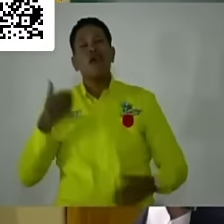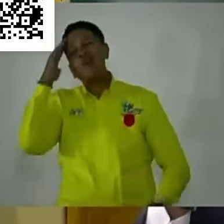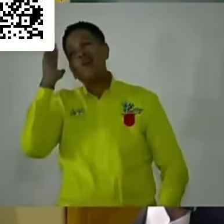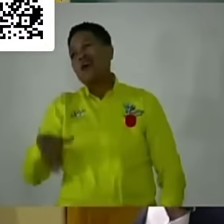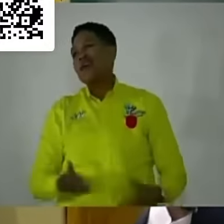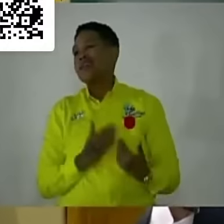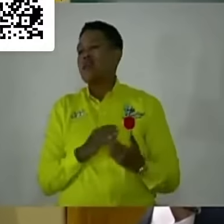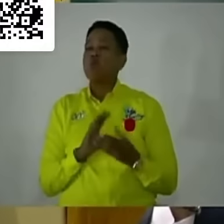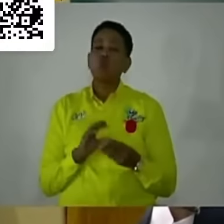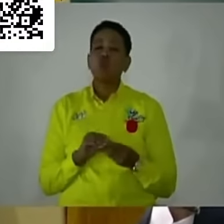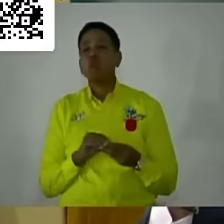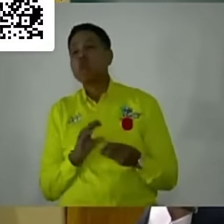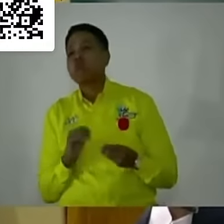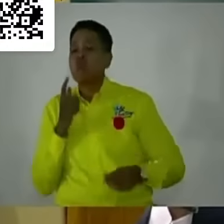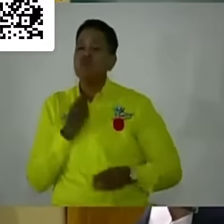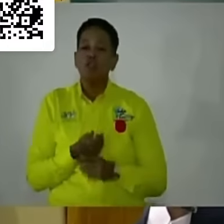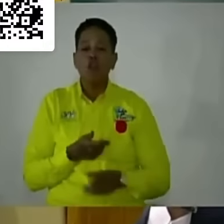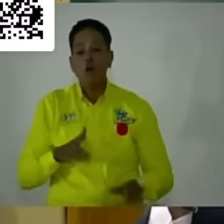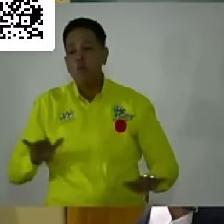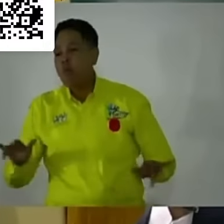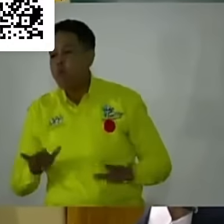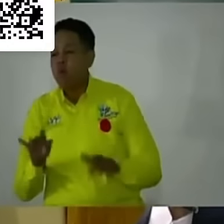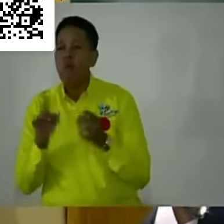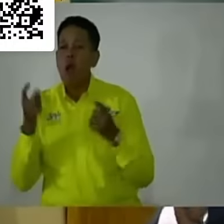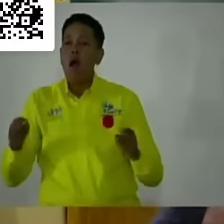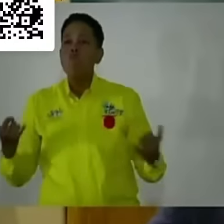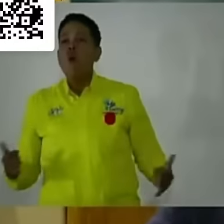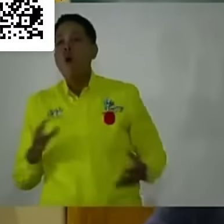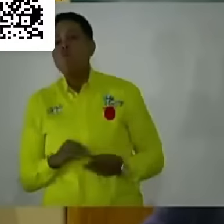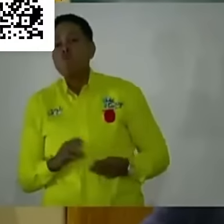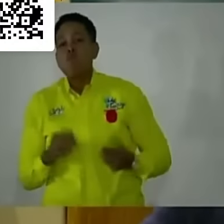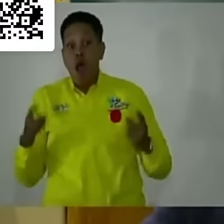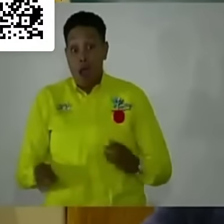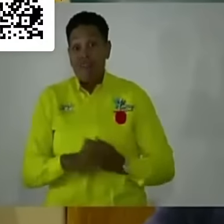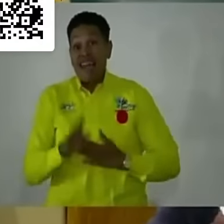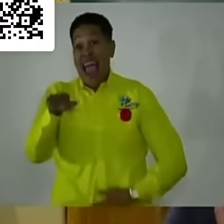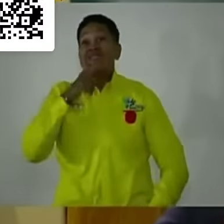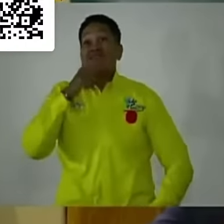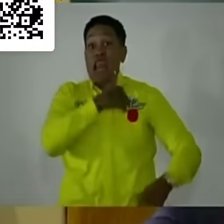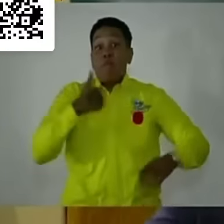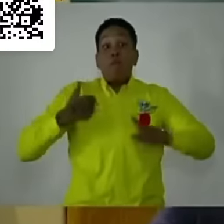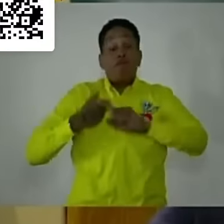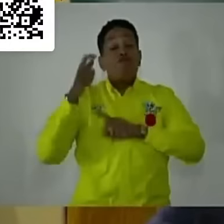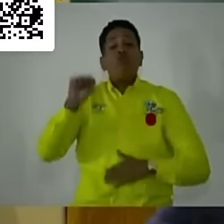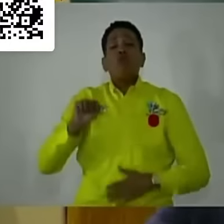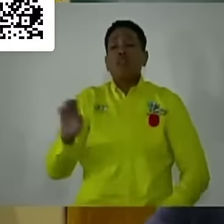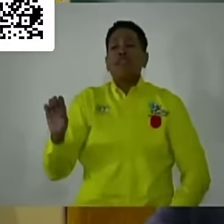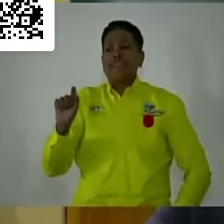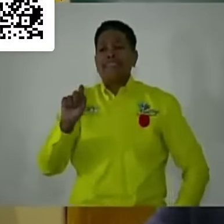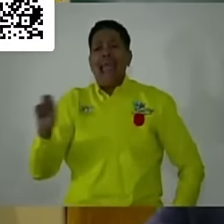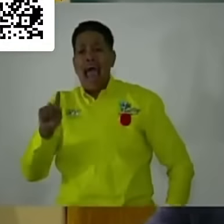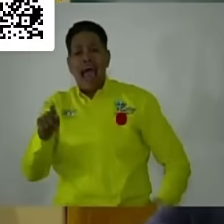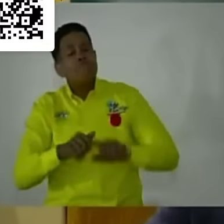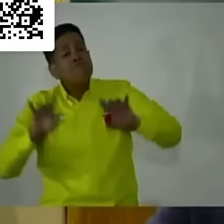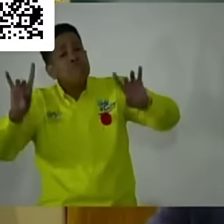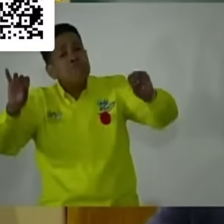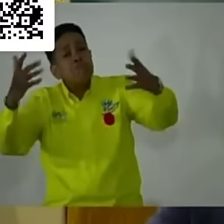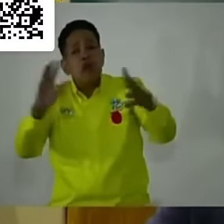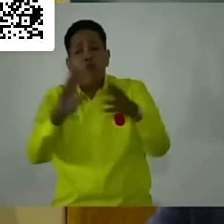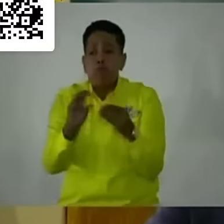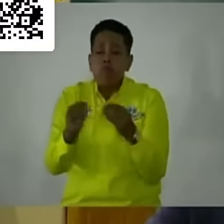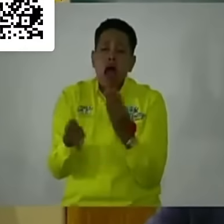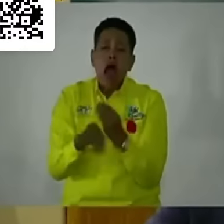speak about the bauxite industry as it is now, and at least the member from Southeast St. Anne did speak about